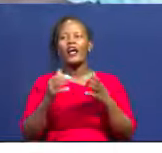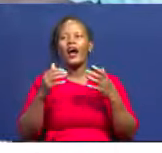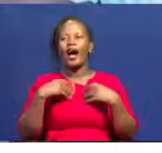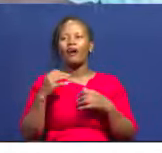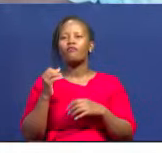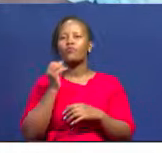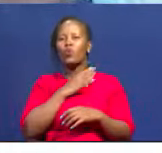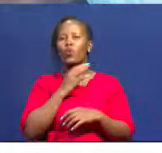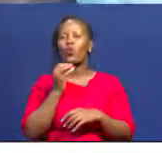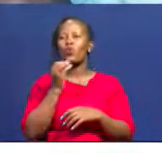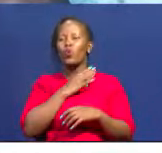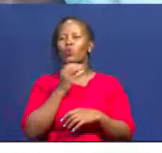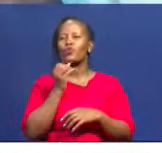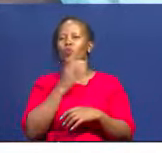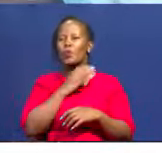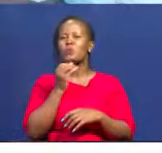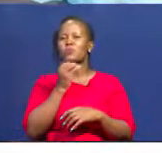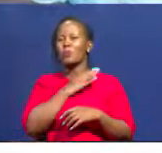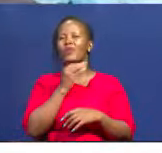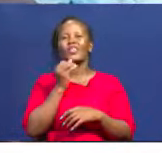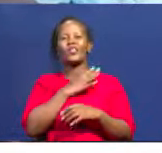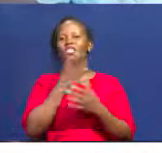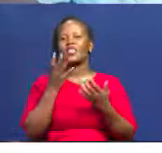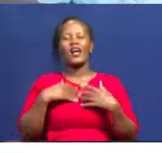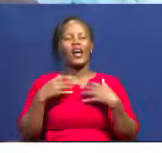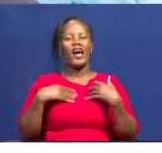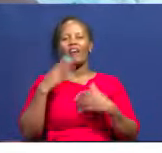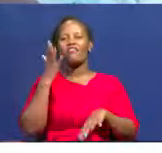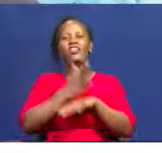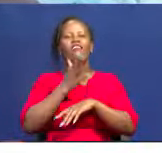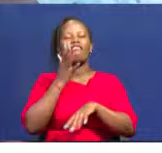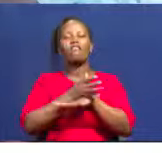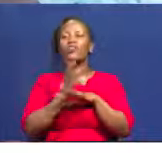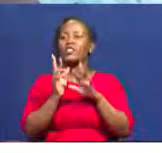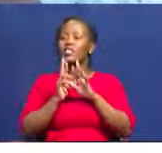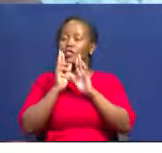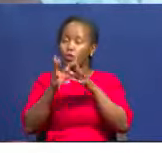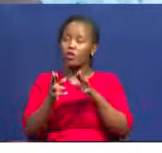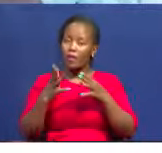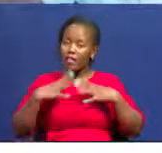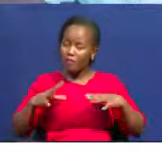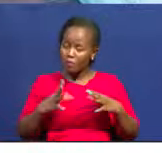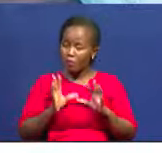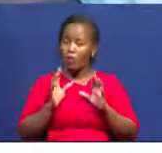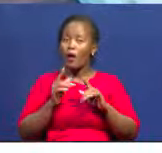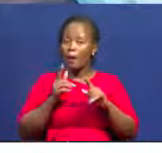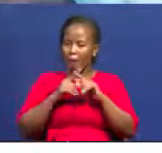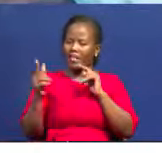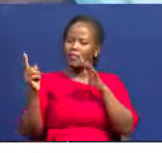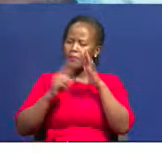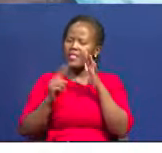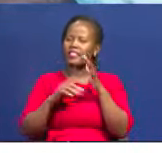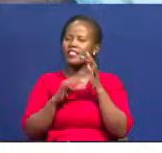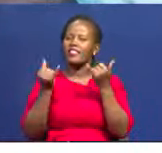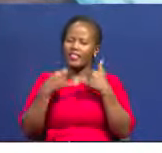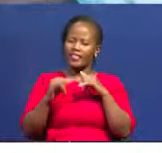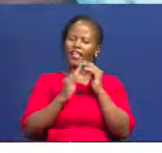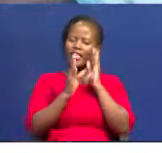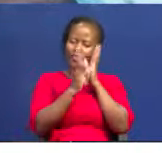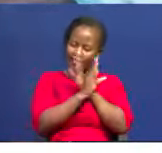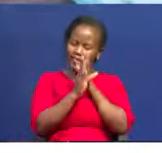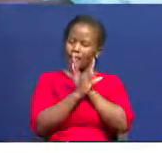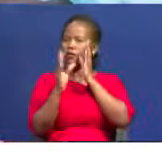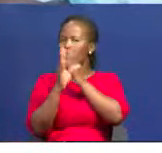of a giving of false results by these people, but the ministry is trying to cover up this